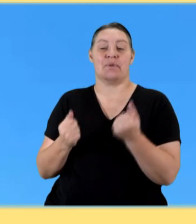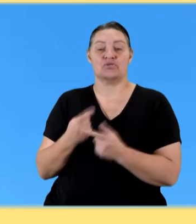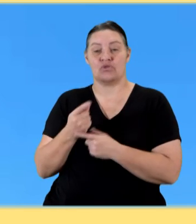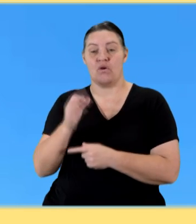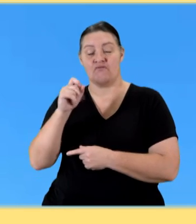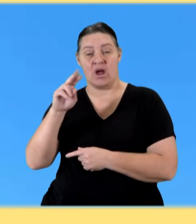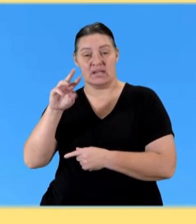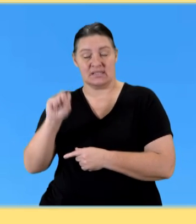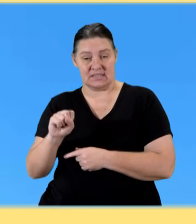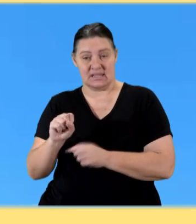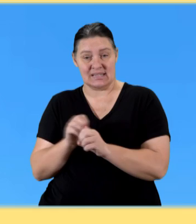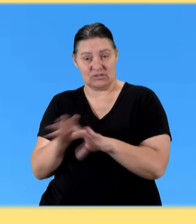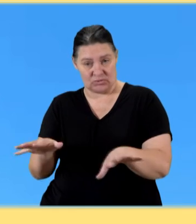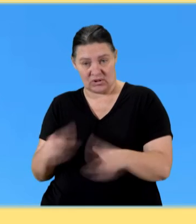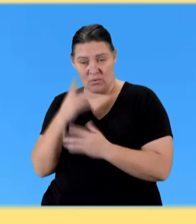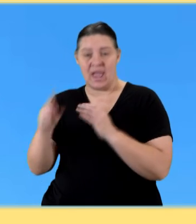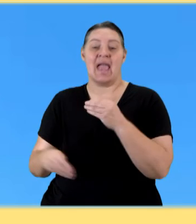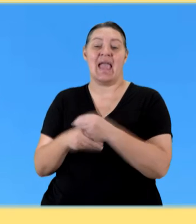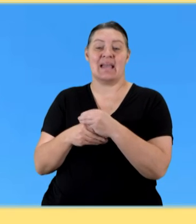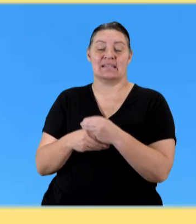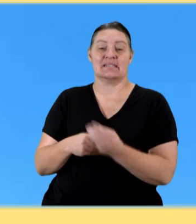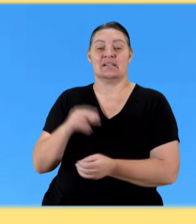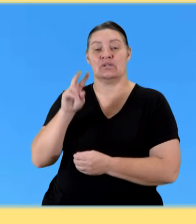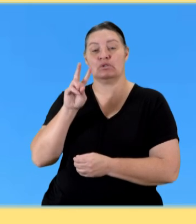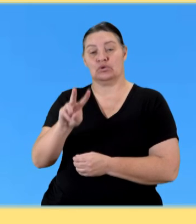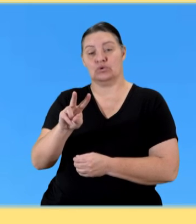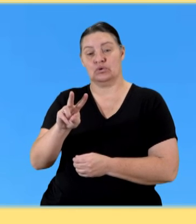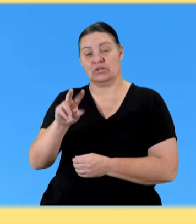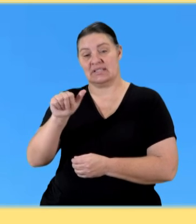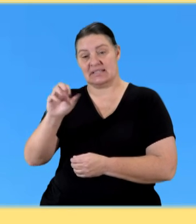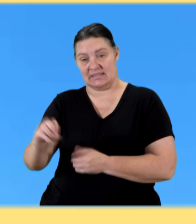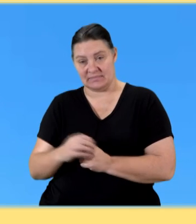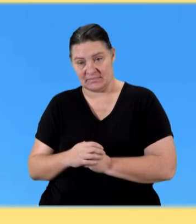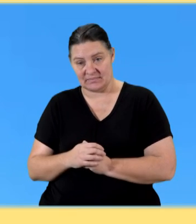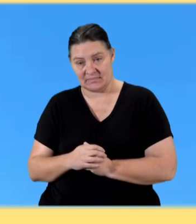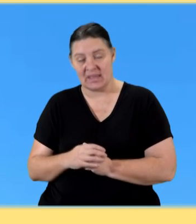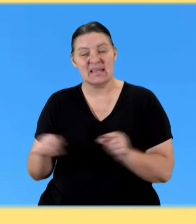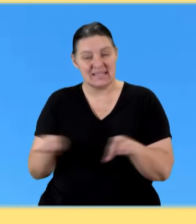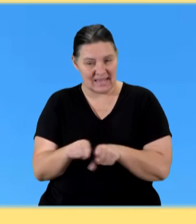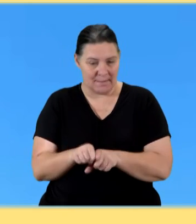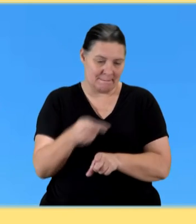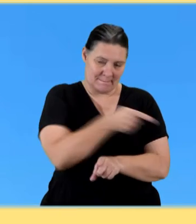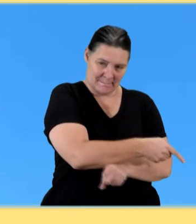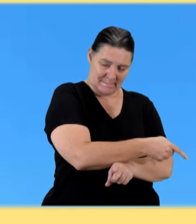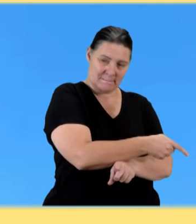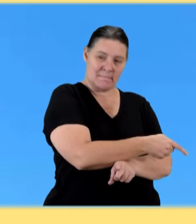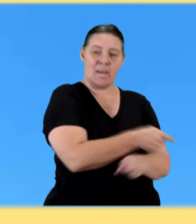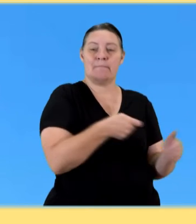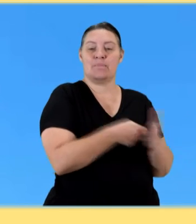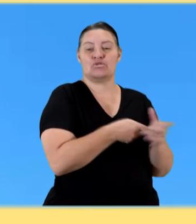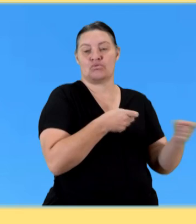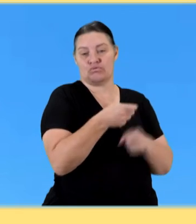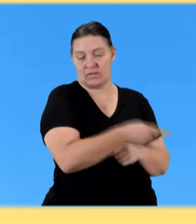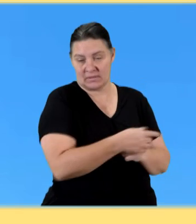So we'll come to France distributors and we'll also add the 260, just as we did in the creditors